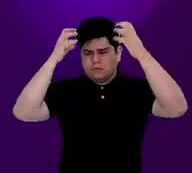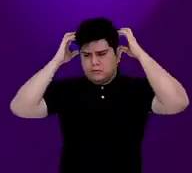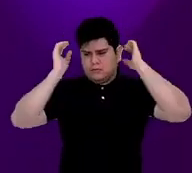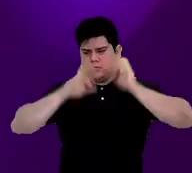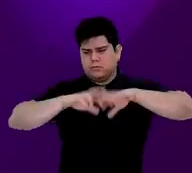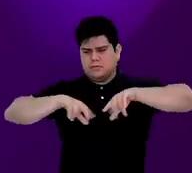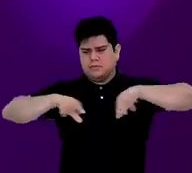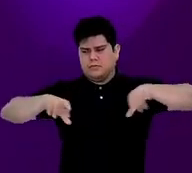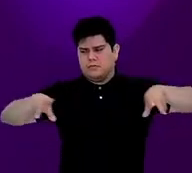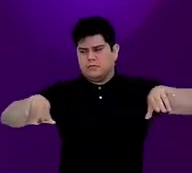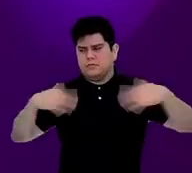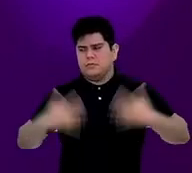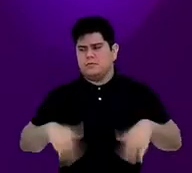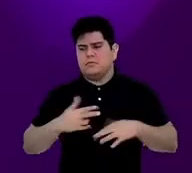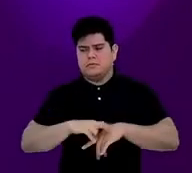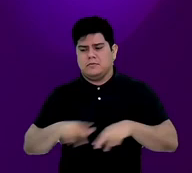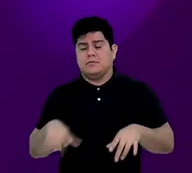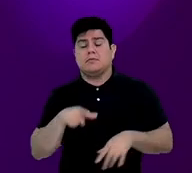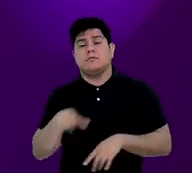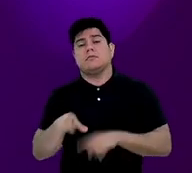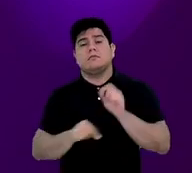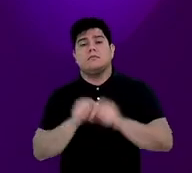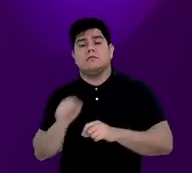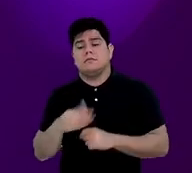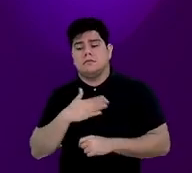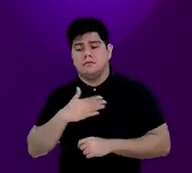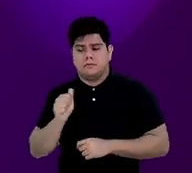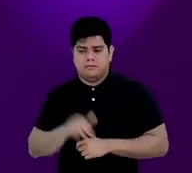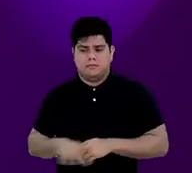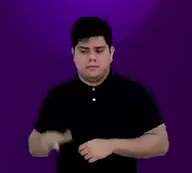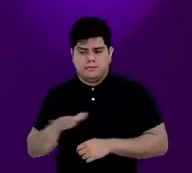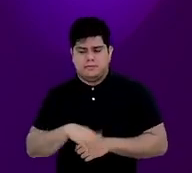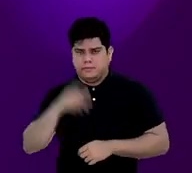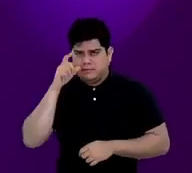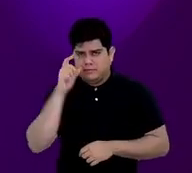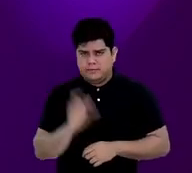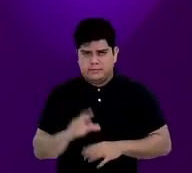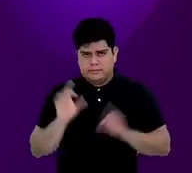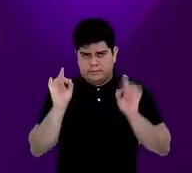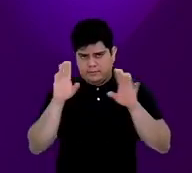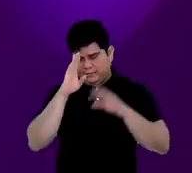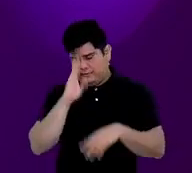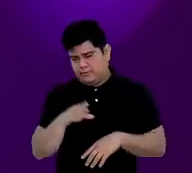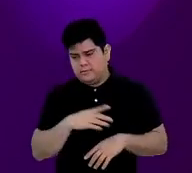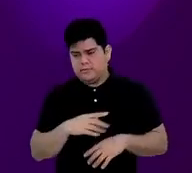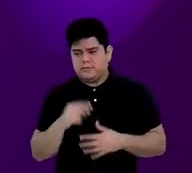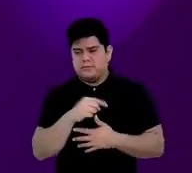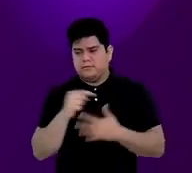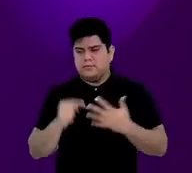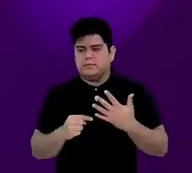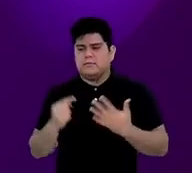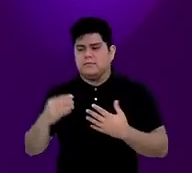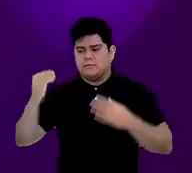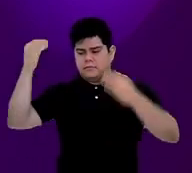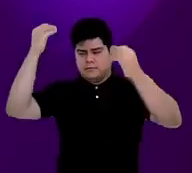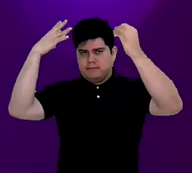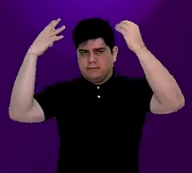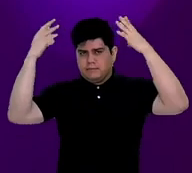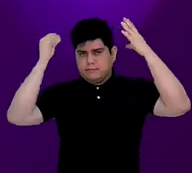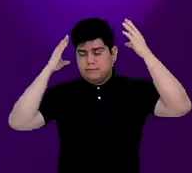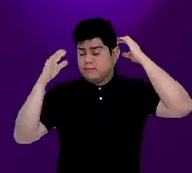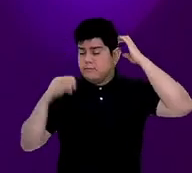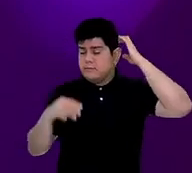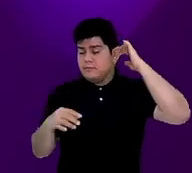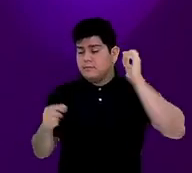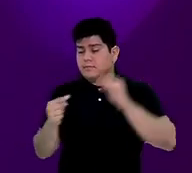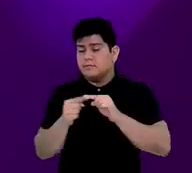Some better ones are not even shown here, but you know, a lot of people are interested in applications for brain